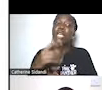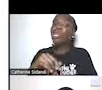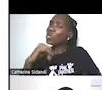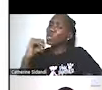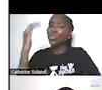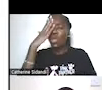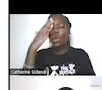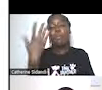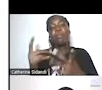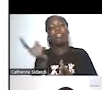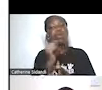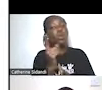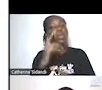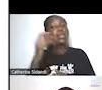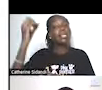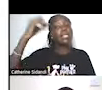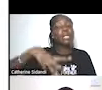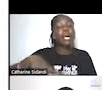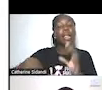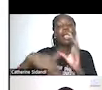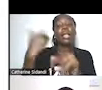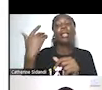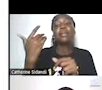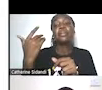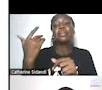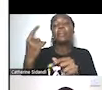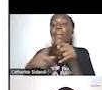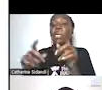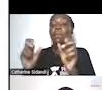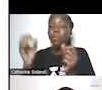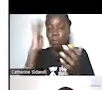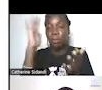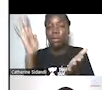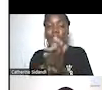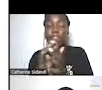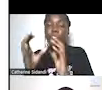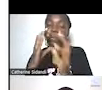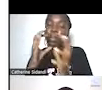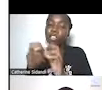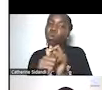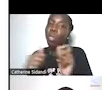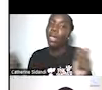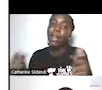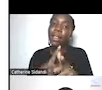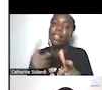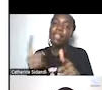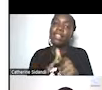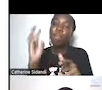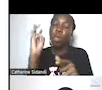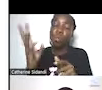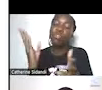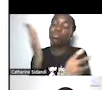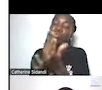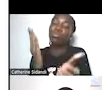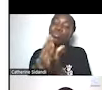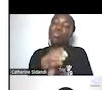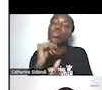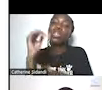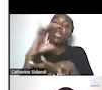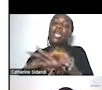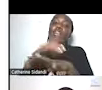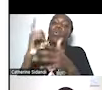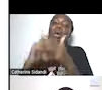employees will leave tomorrow. You're already scaring them. So how will they believe you? So if you don't communicate it very well, then they will actually not get whatever you're looking